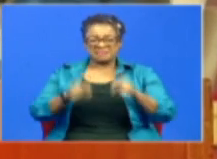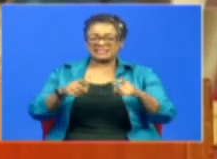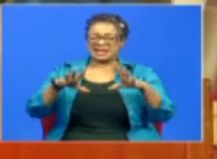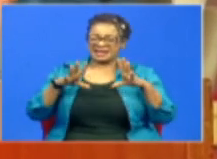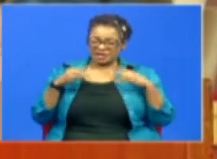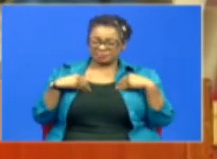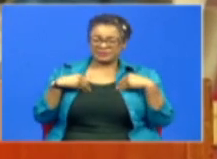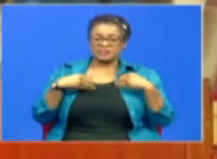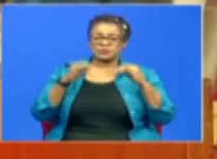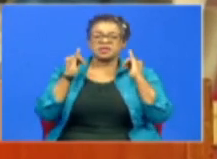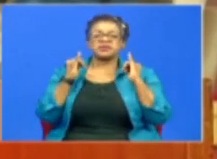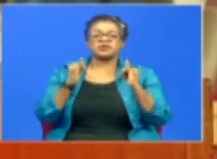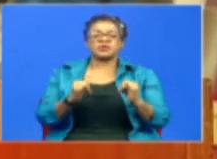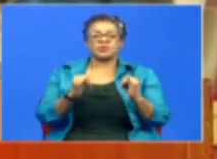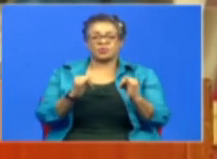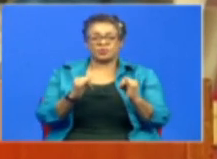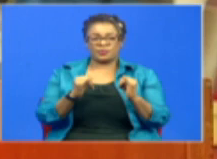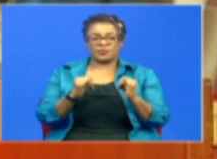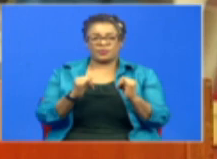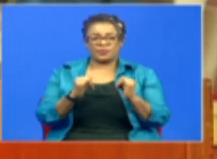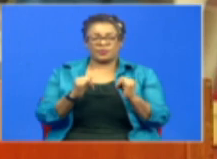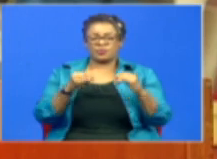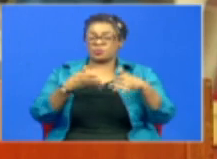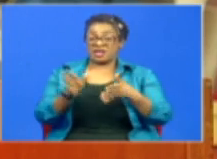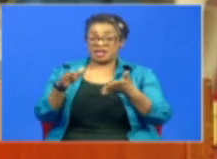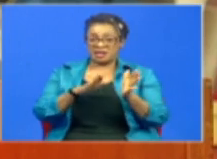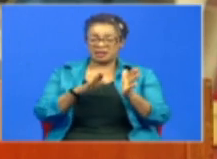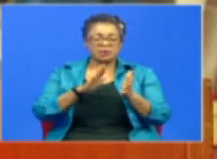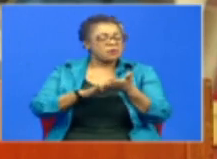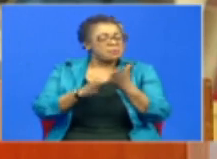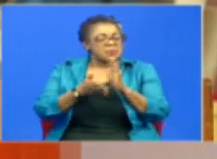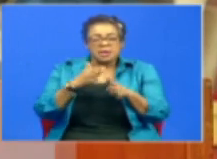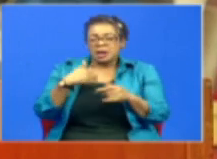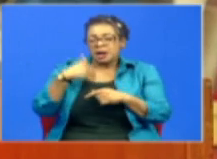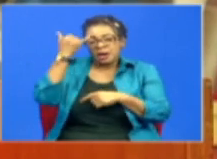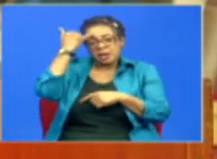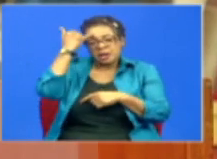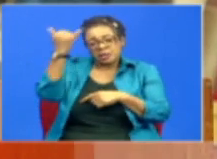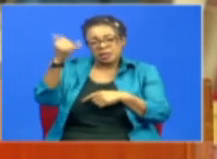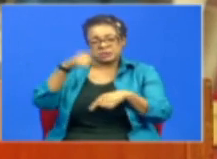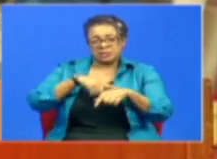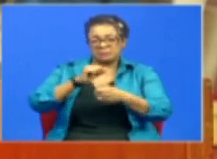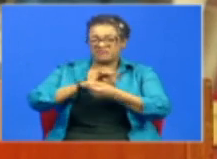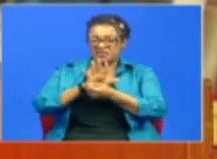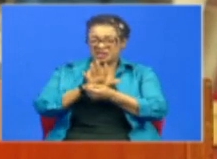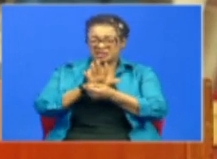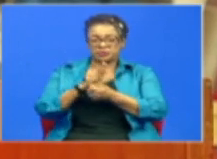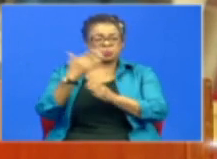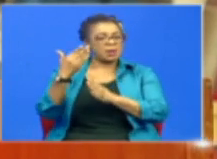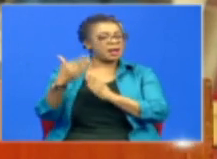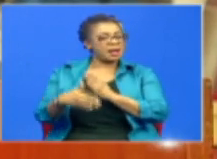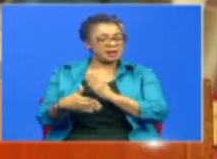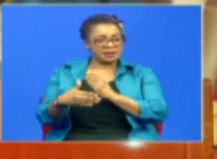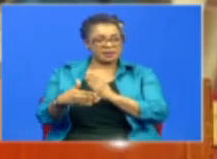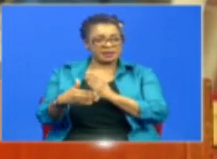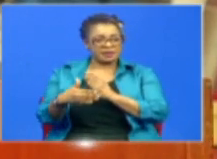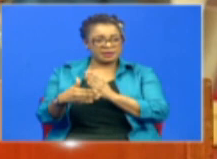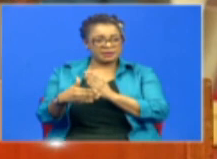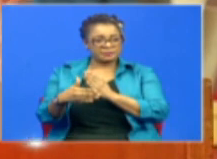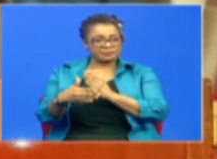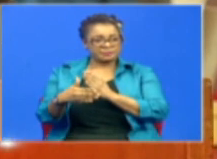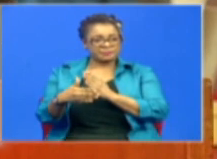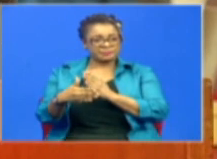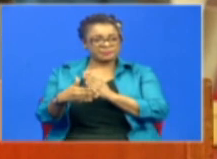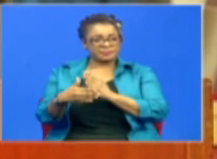this new normal. Nobody has any idea when this virus is going to be killed